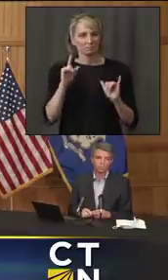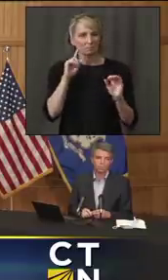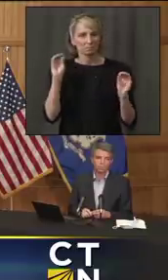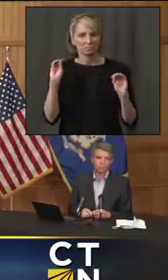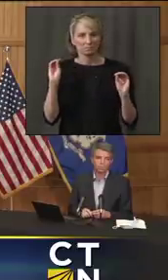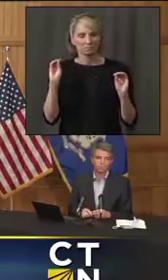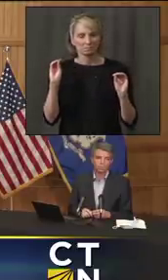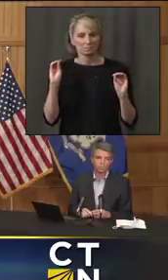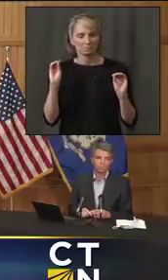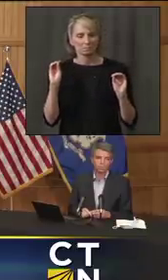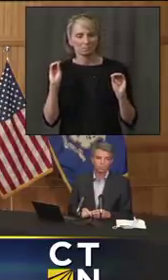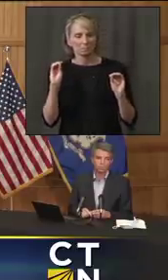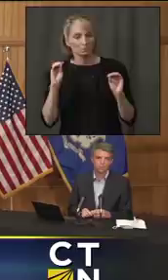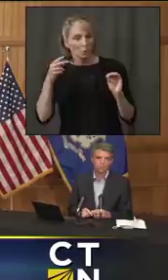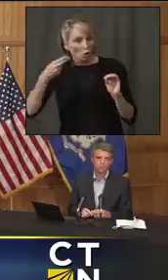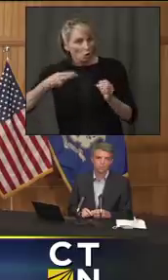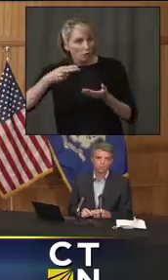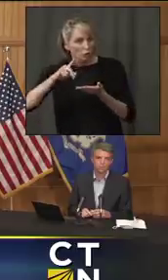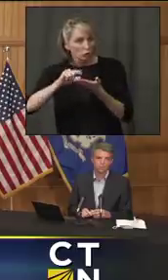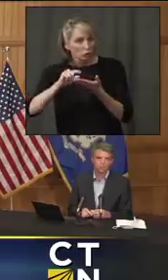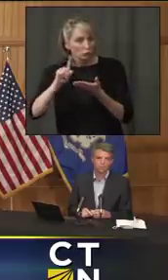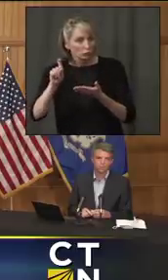The Hartford Current.